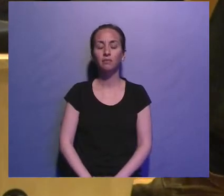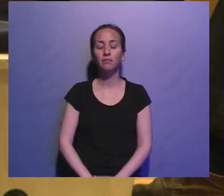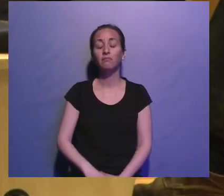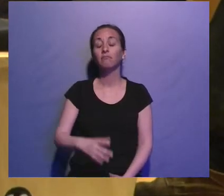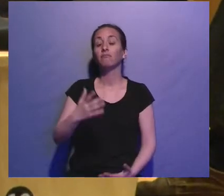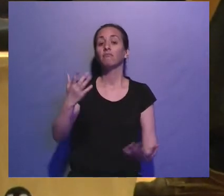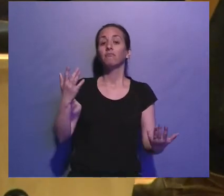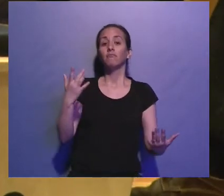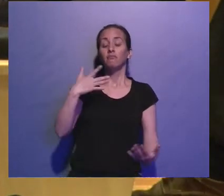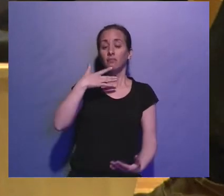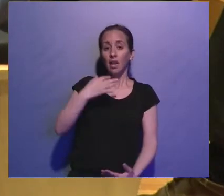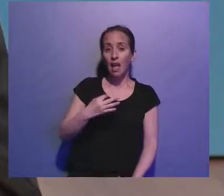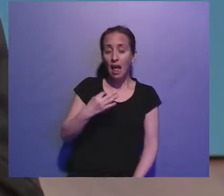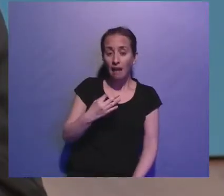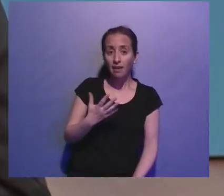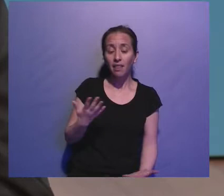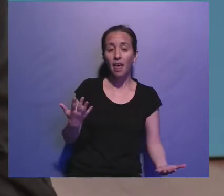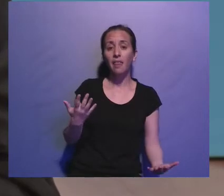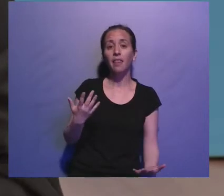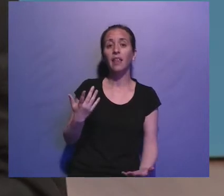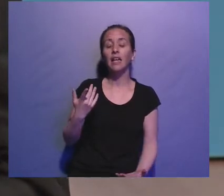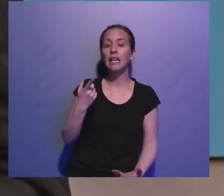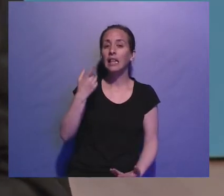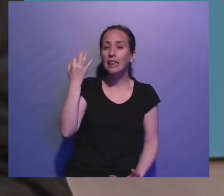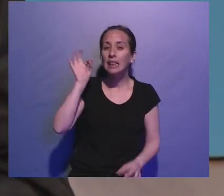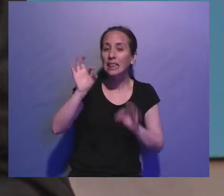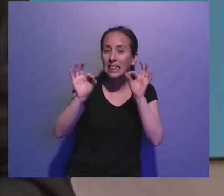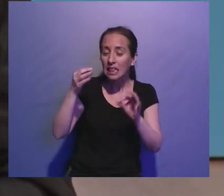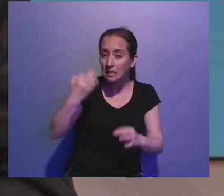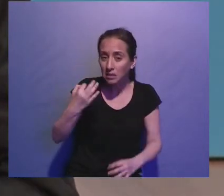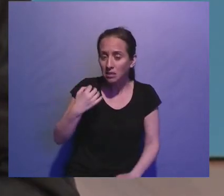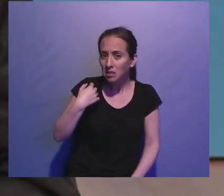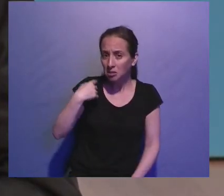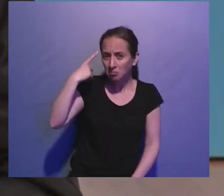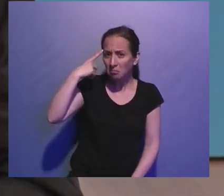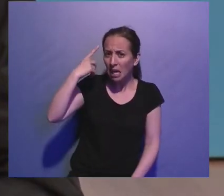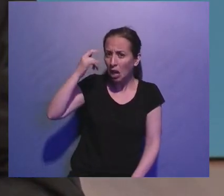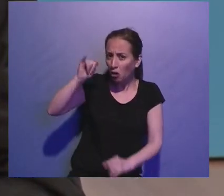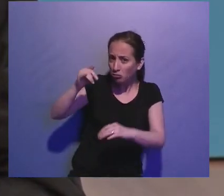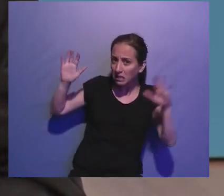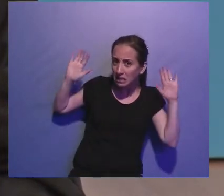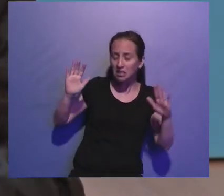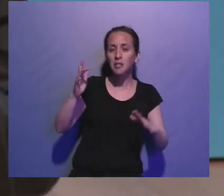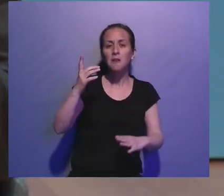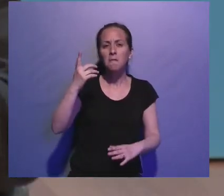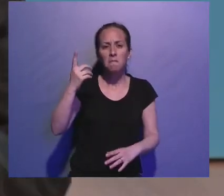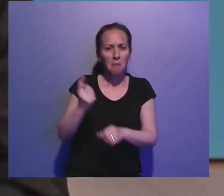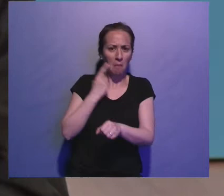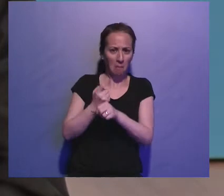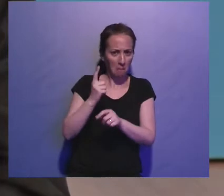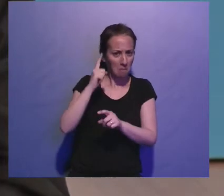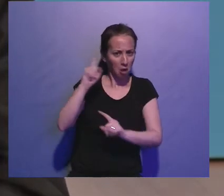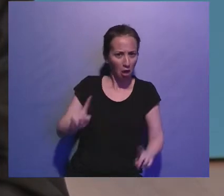allowed to make a request? Actually, I'm not fully informed, but I